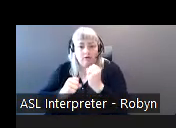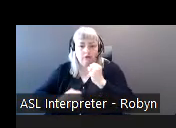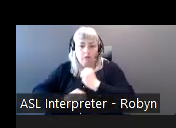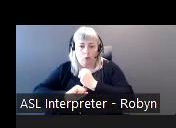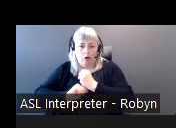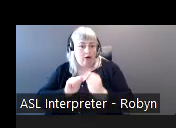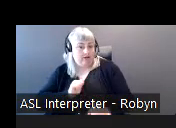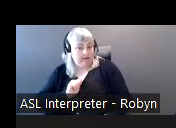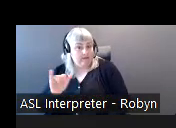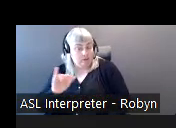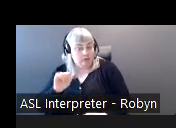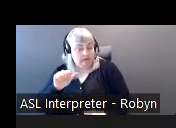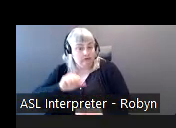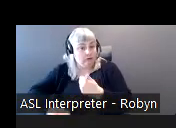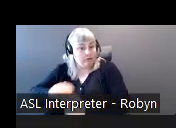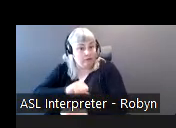So